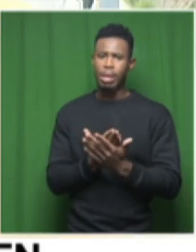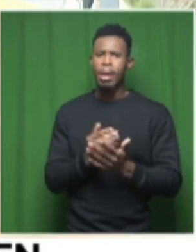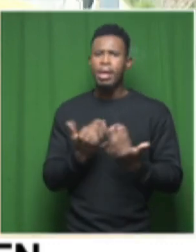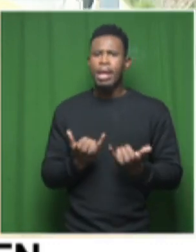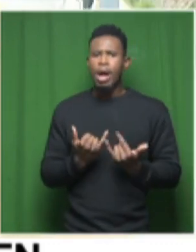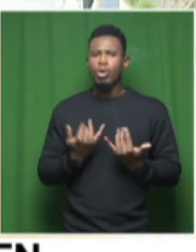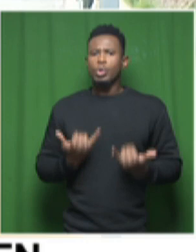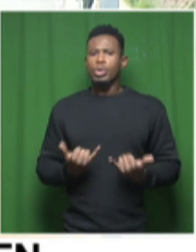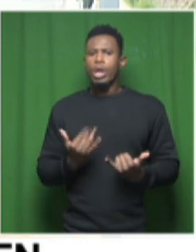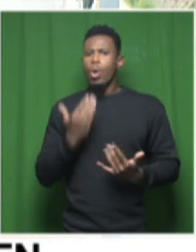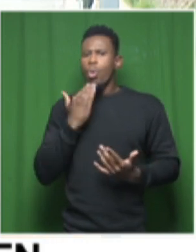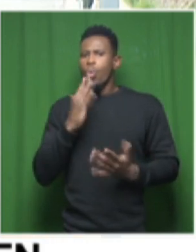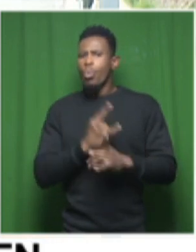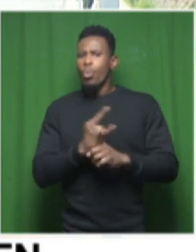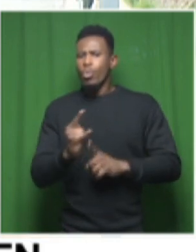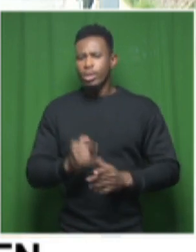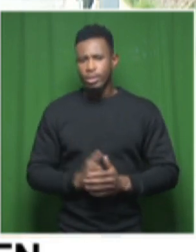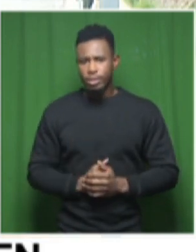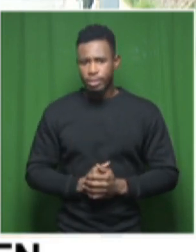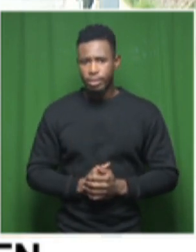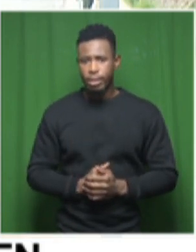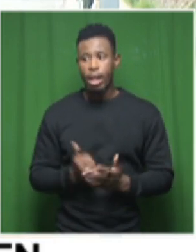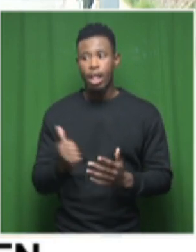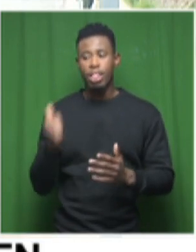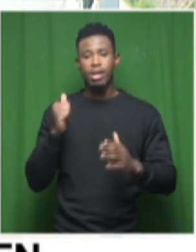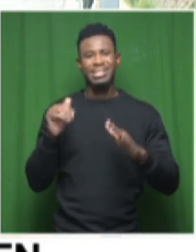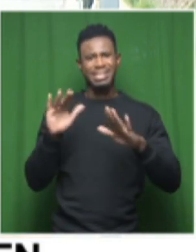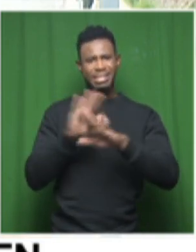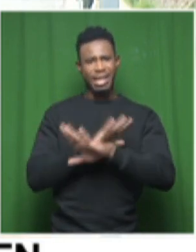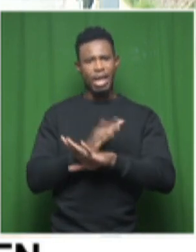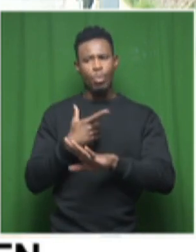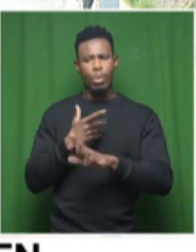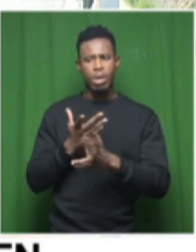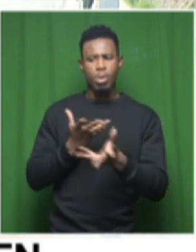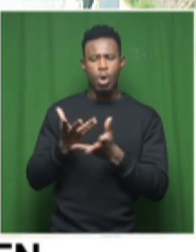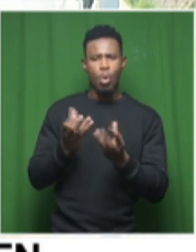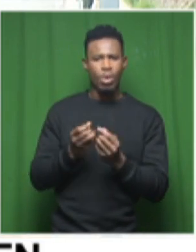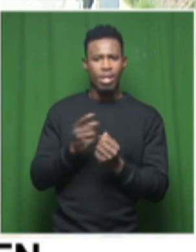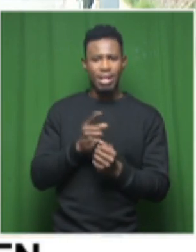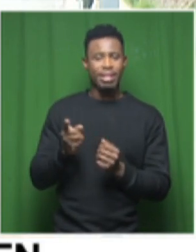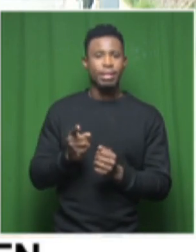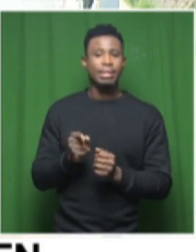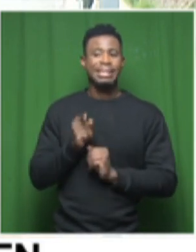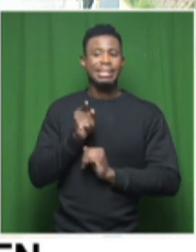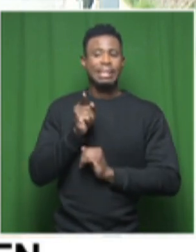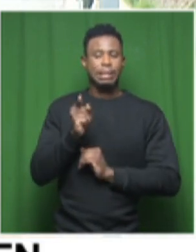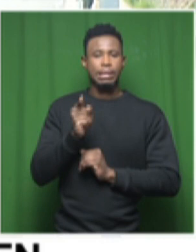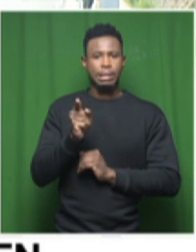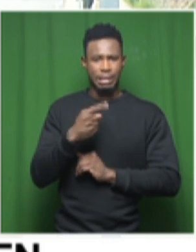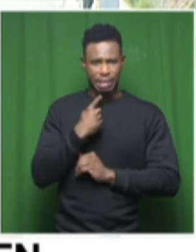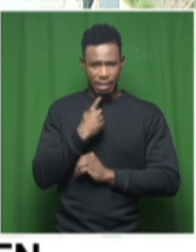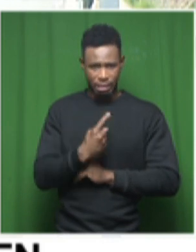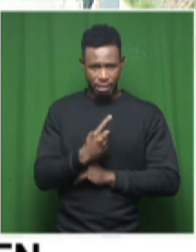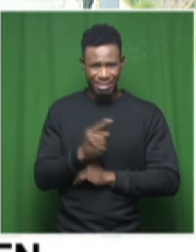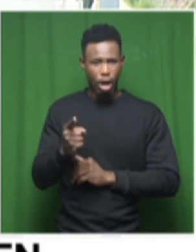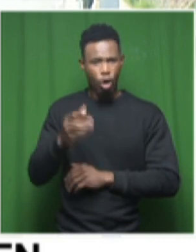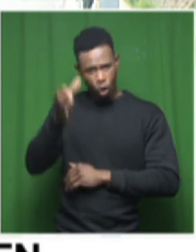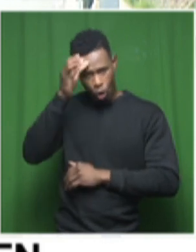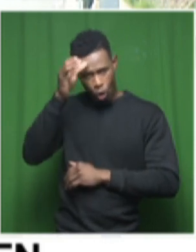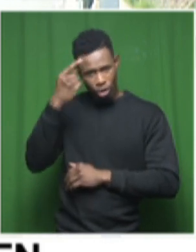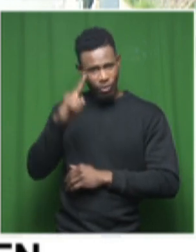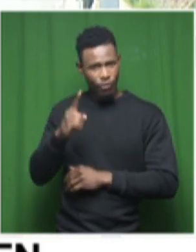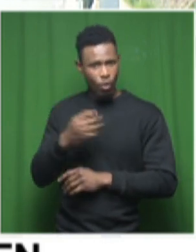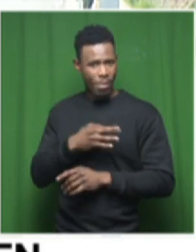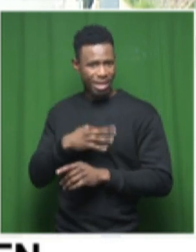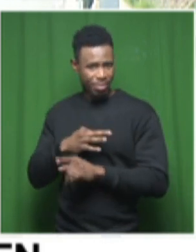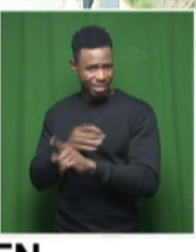Well, simply when we spoke to Desiree Ellis last night after the training session, she pointed out or outlined the similarities between